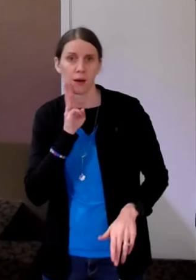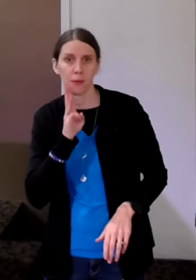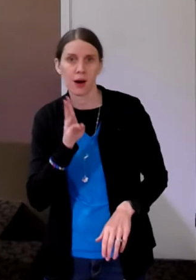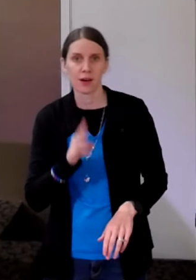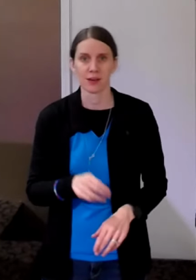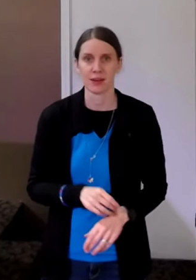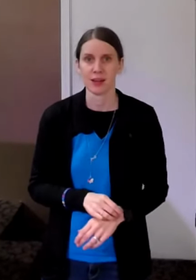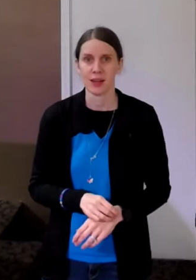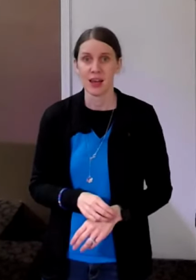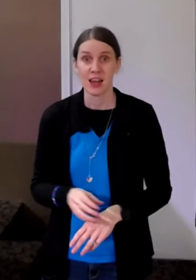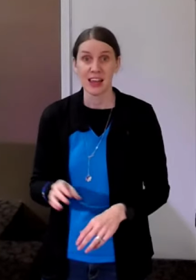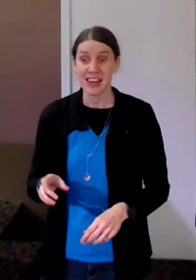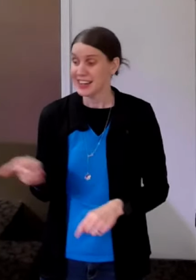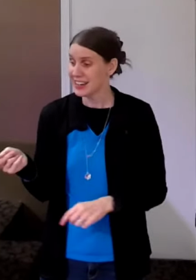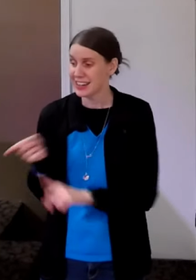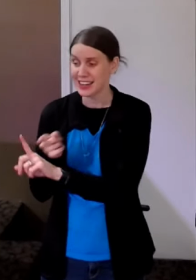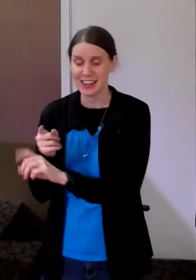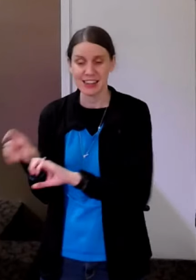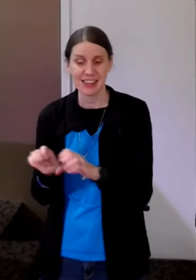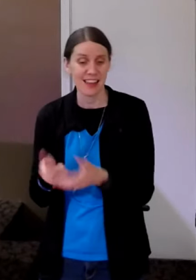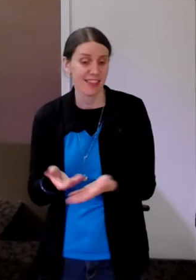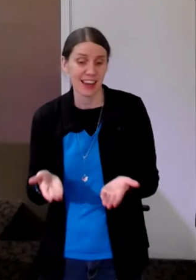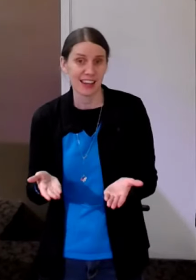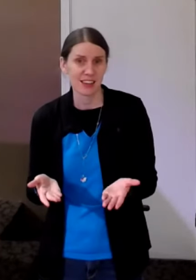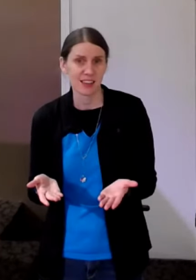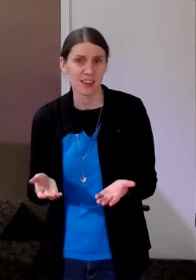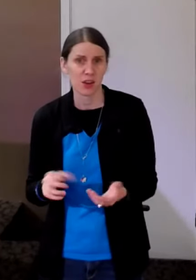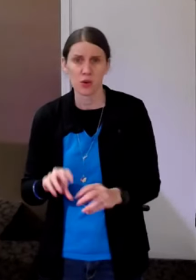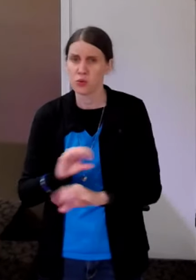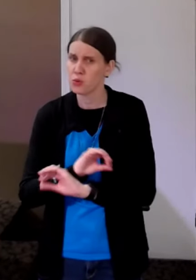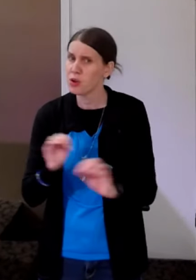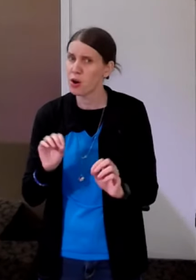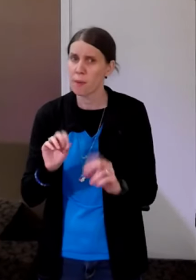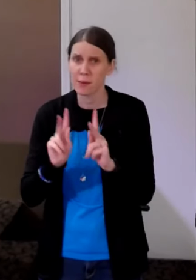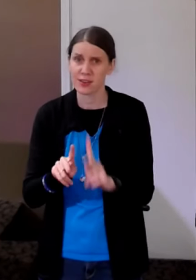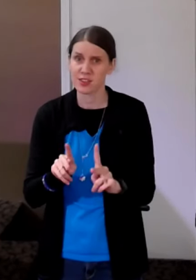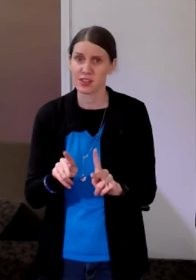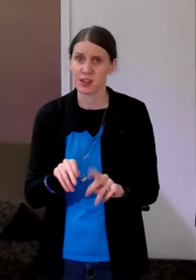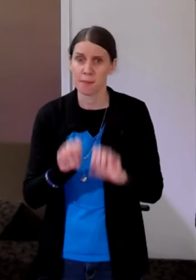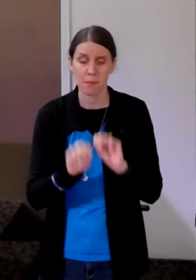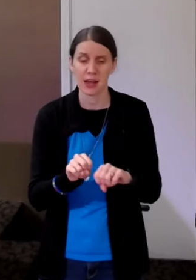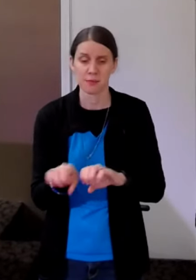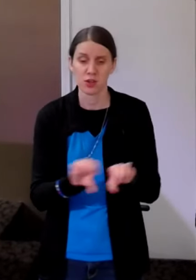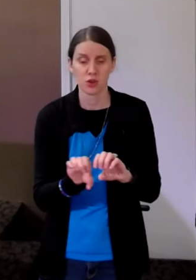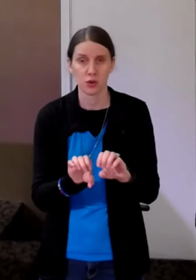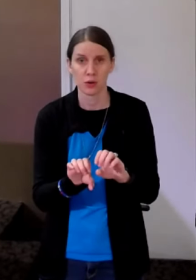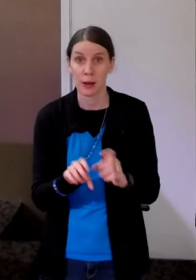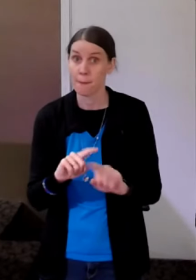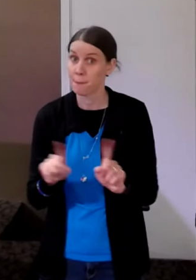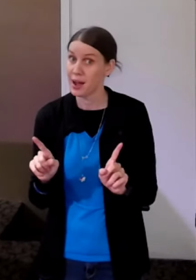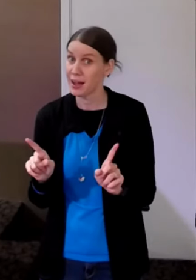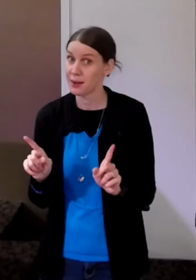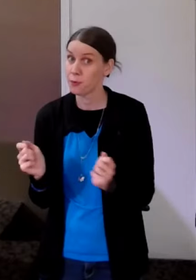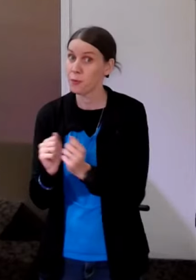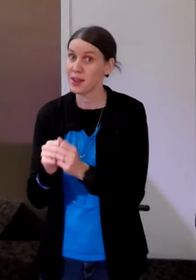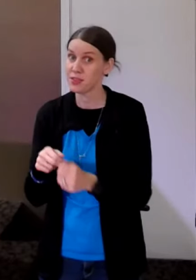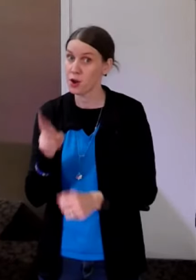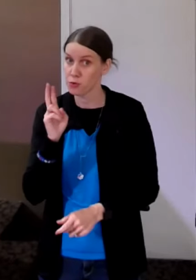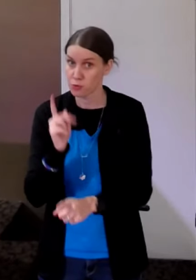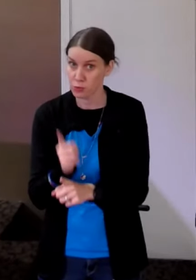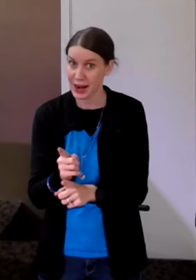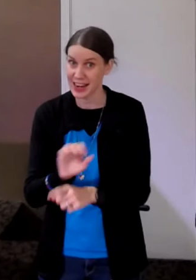of things that nobody else could do. And He did it all with a right heart, a right attitude, proving